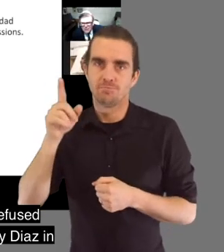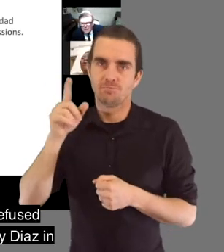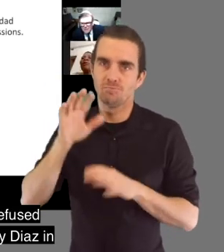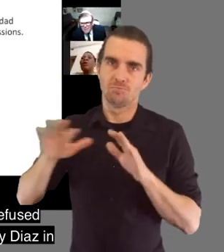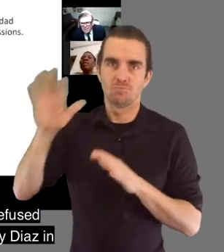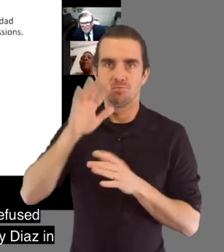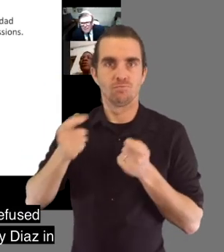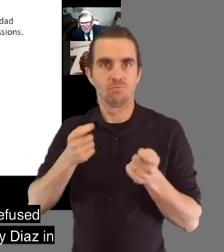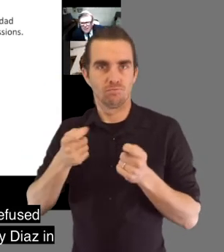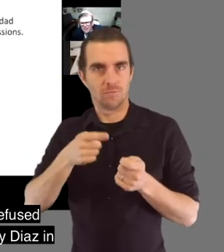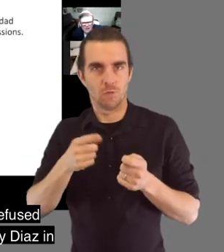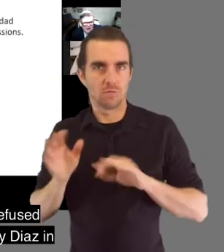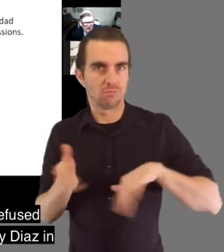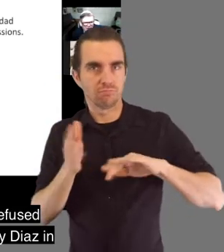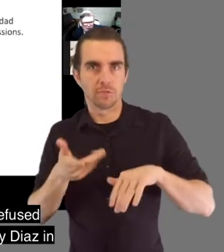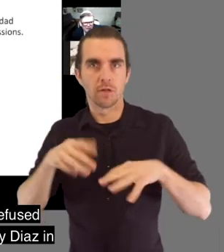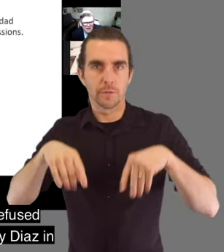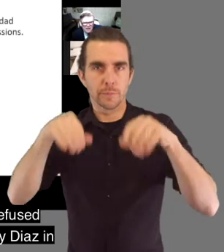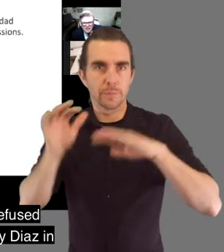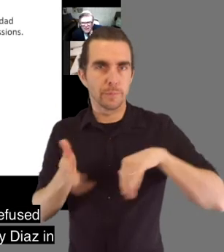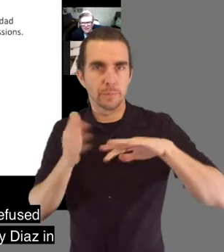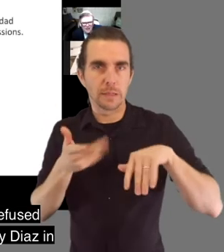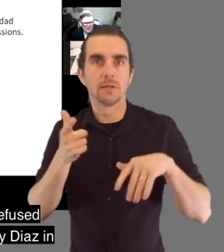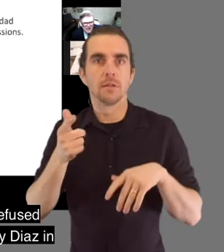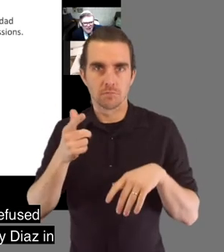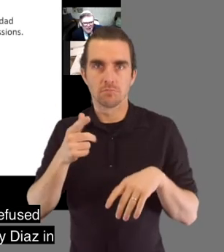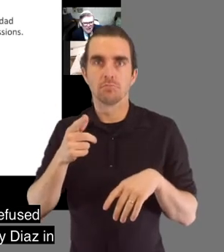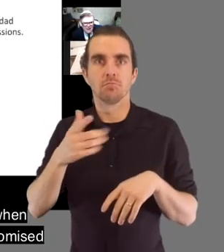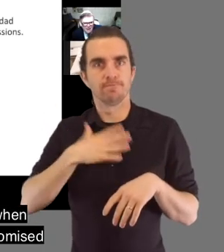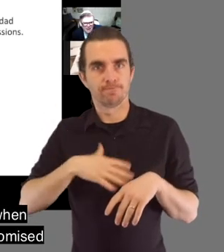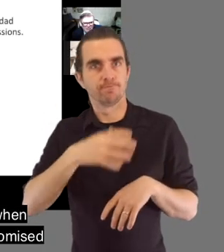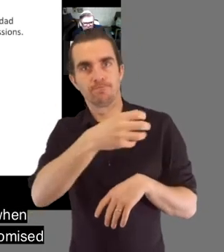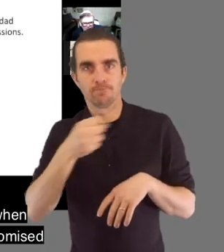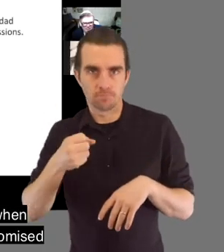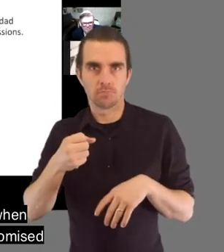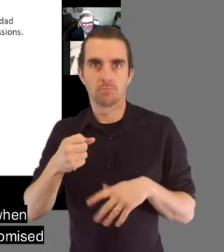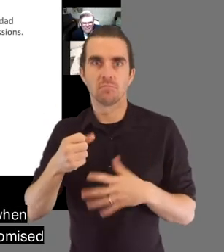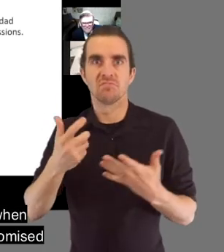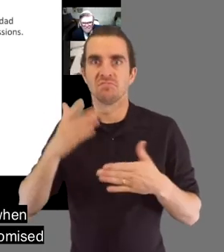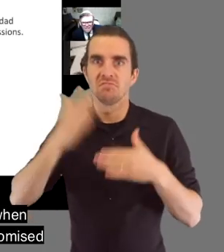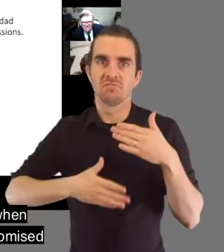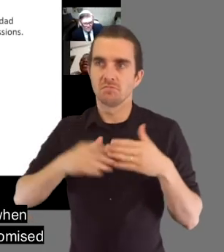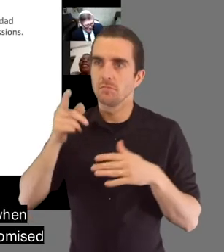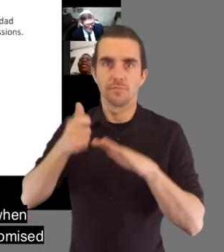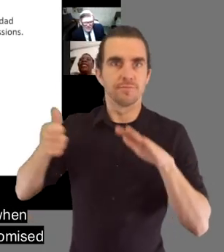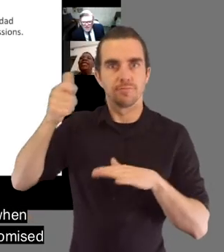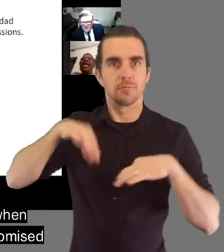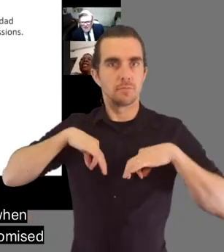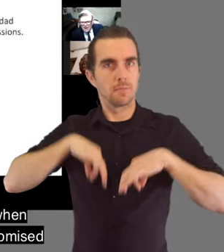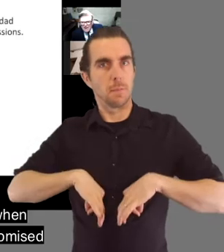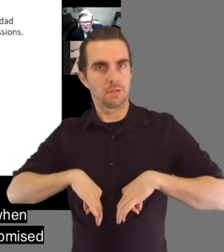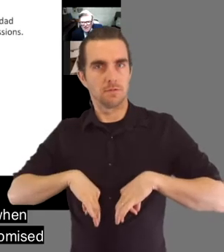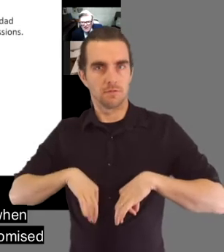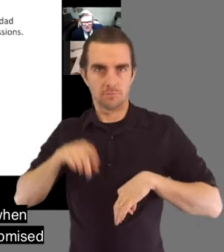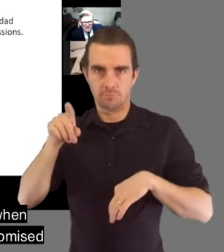National Flour Mills refused to hire Devon Garraway and Anthony Daz in their first week of May. It